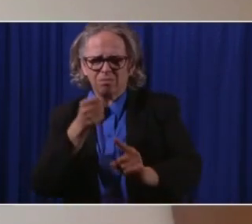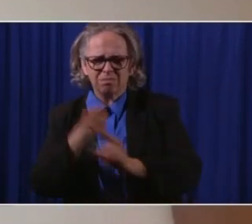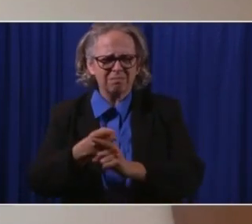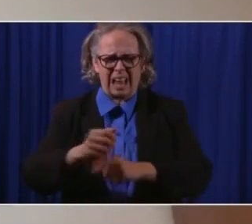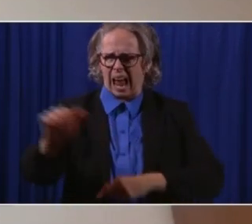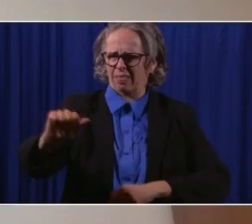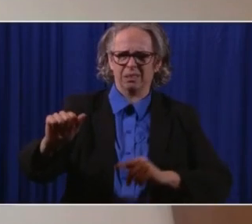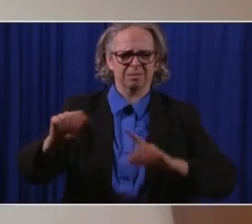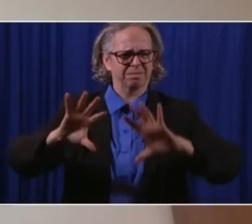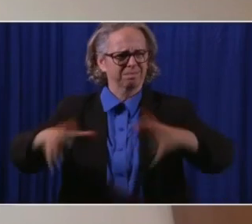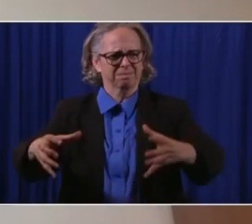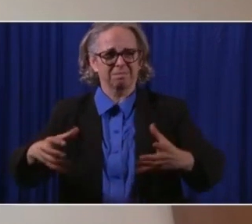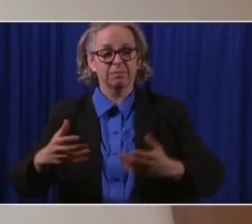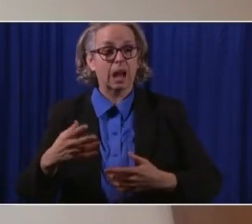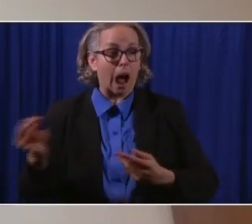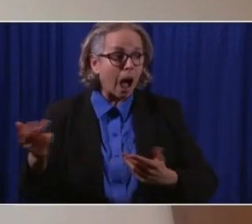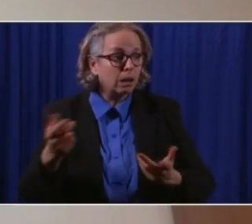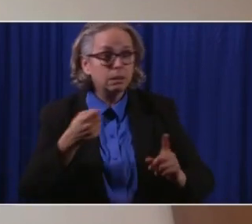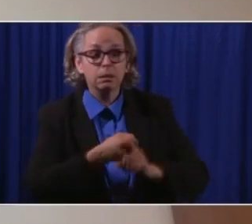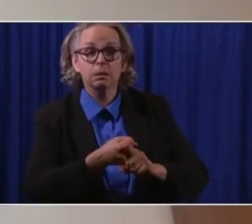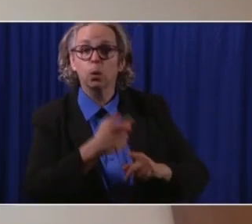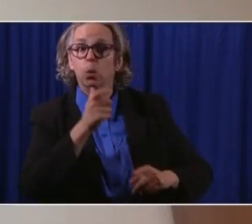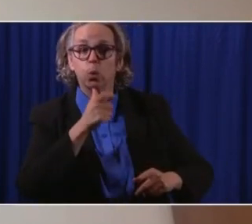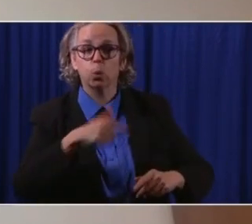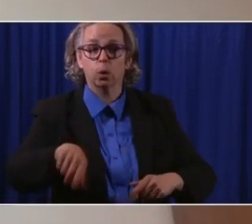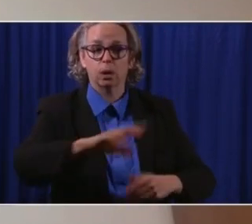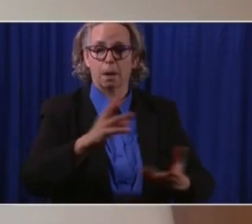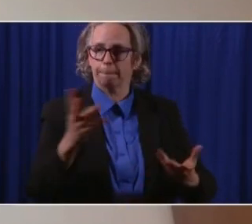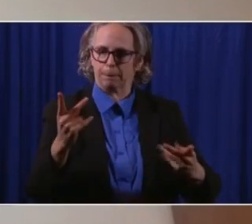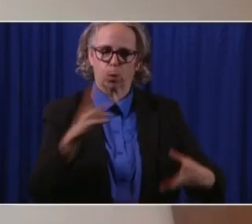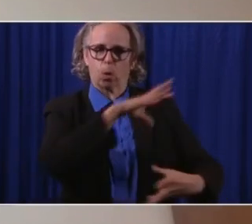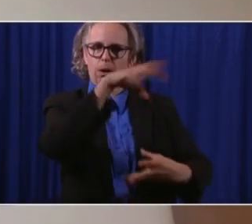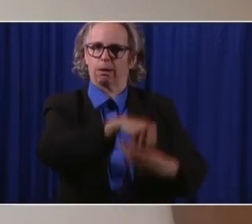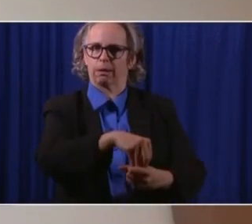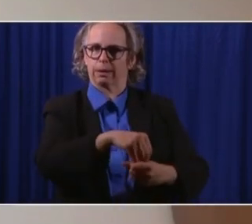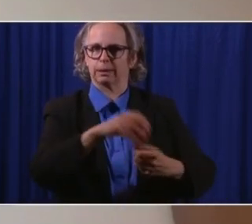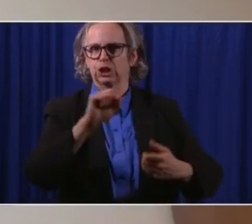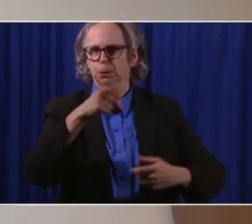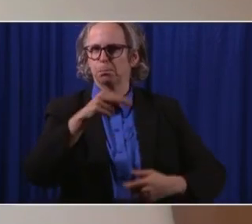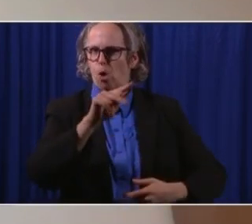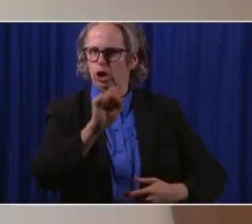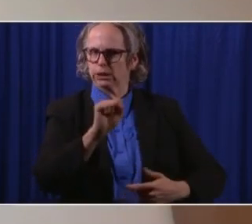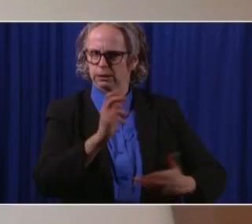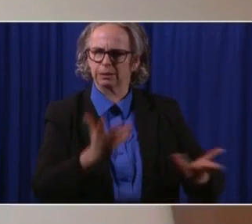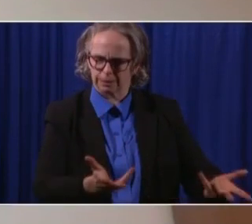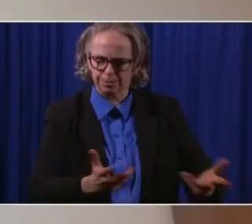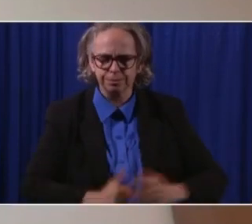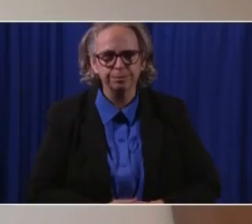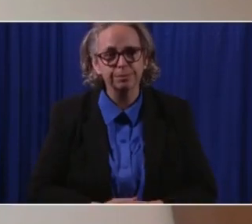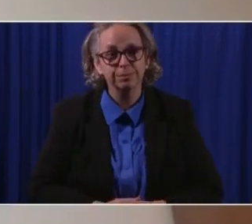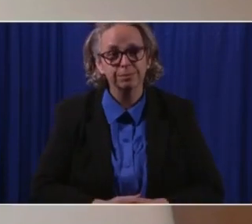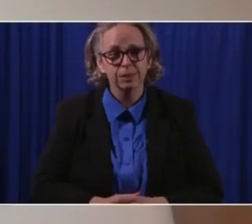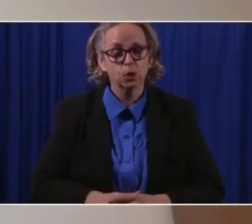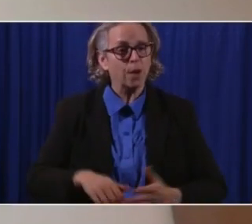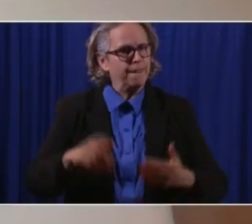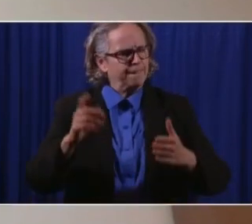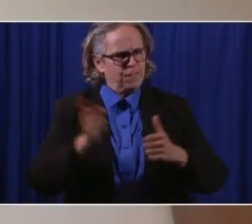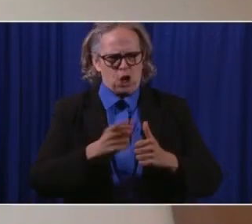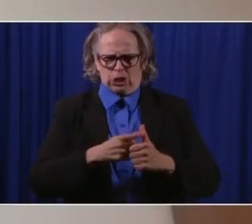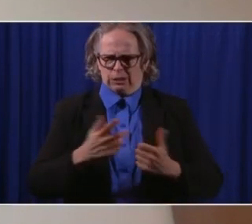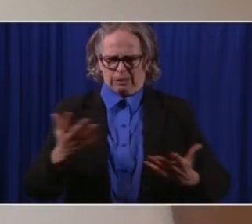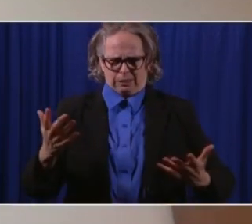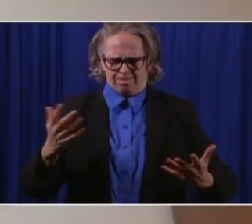and participation. And I think probably the first thing that we've learned is that the health of the community around our athletes